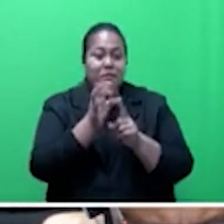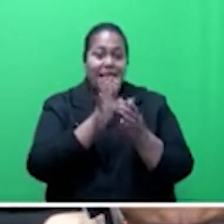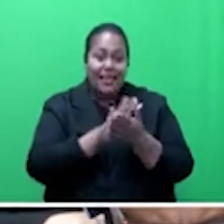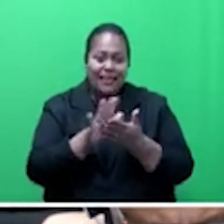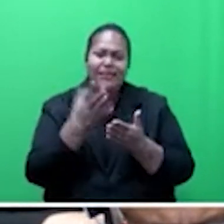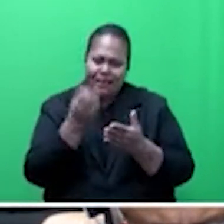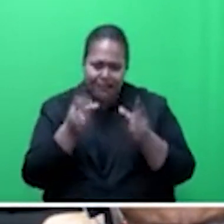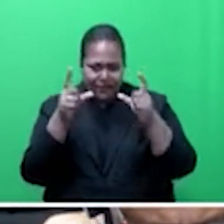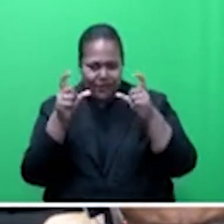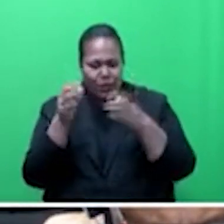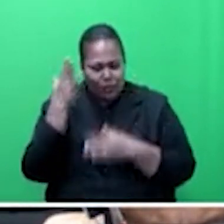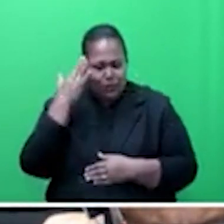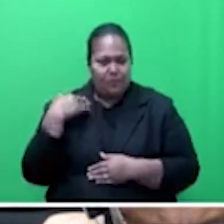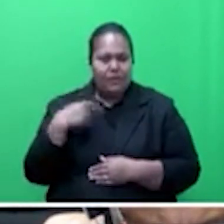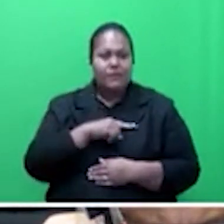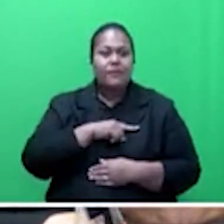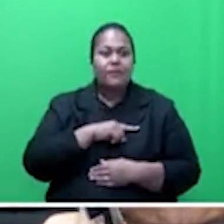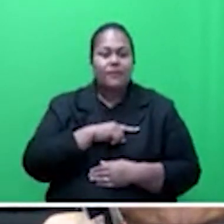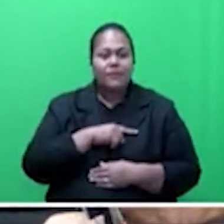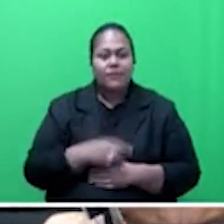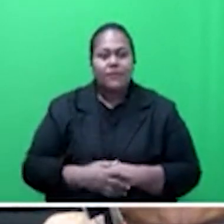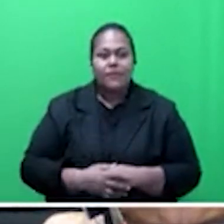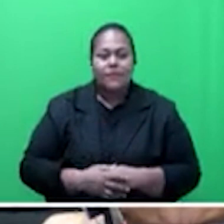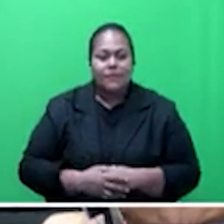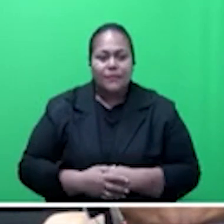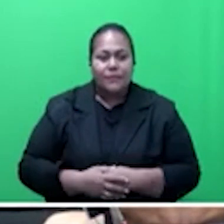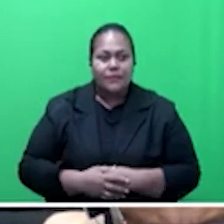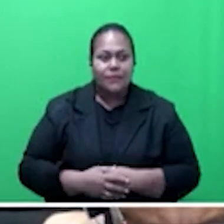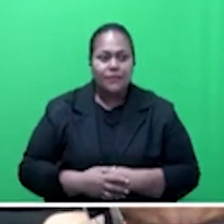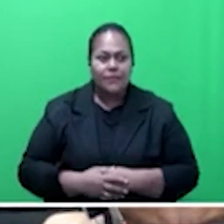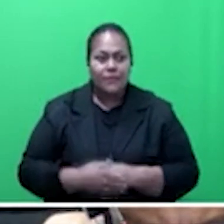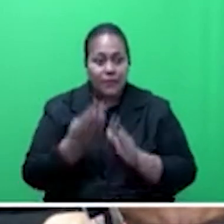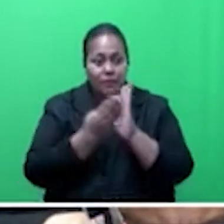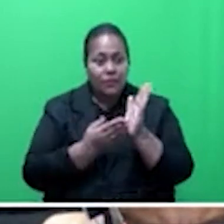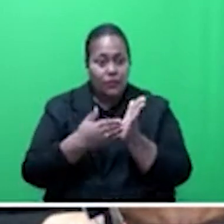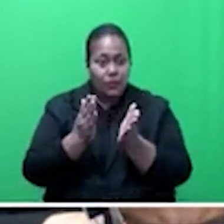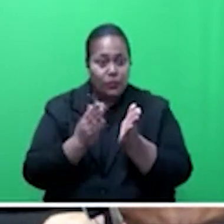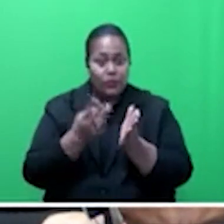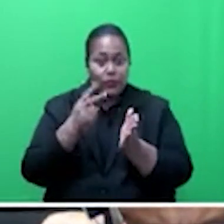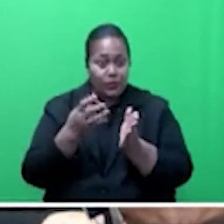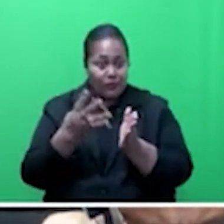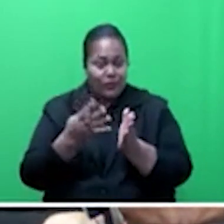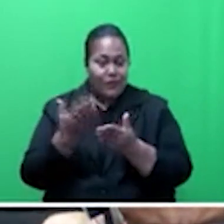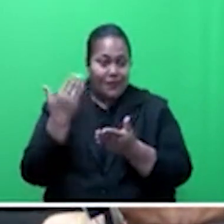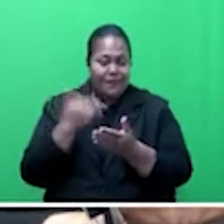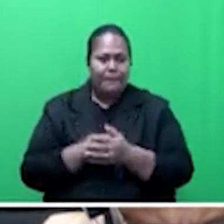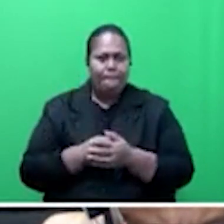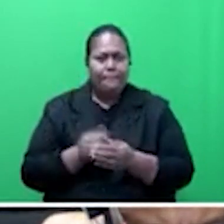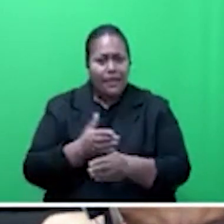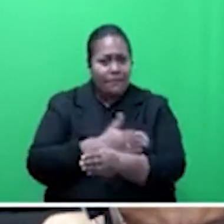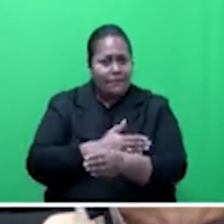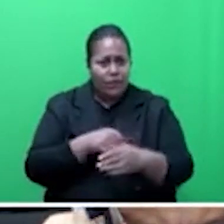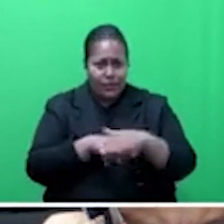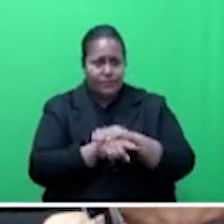that, where the budget was approved. And during that particular, I remember before they did the walkout, I had pointed out to